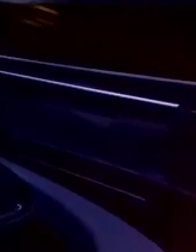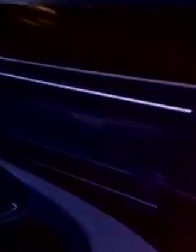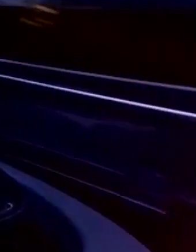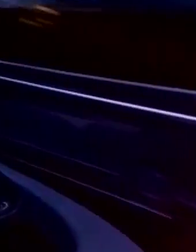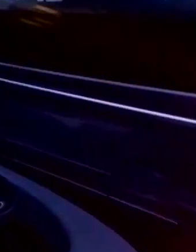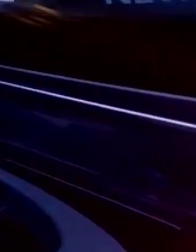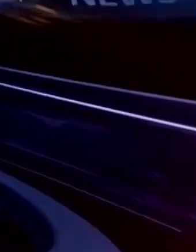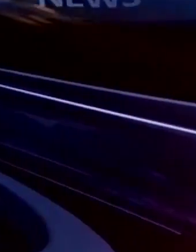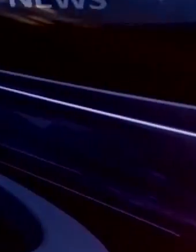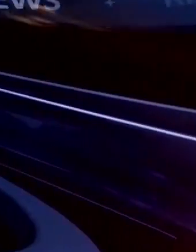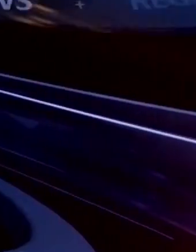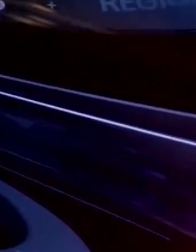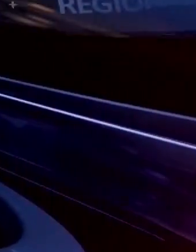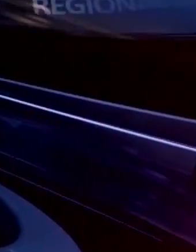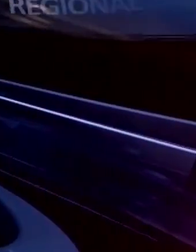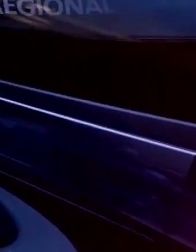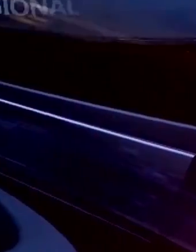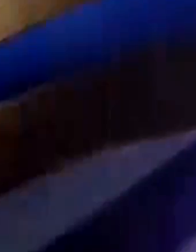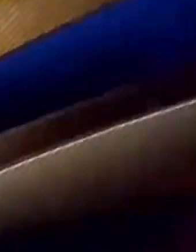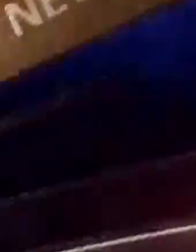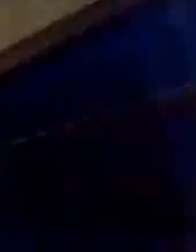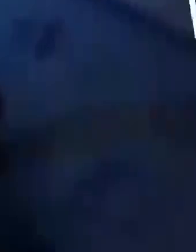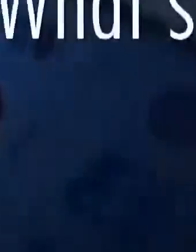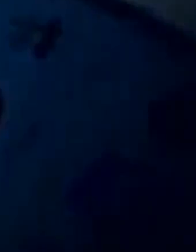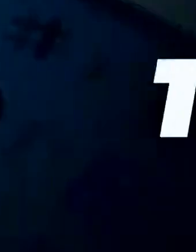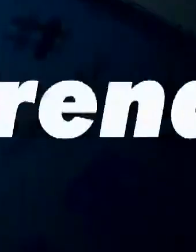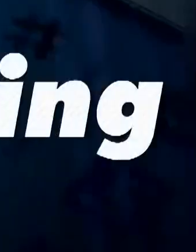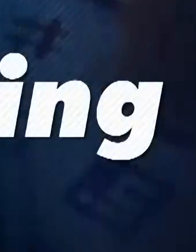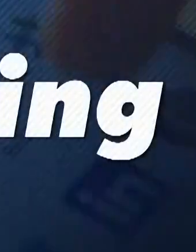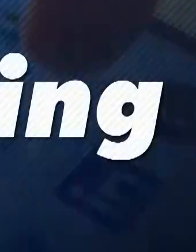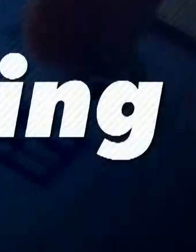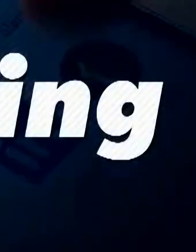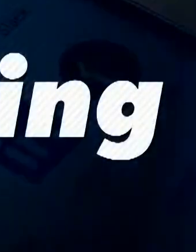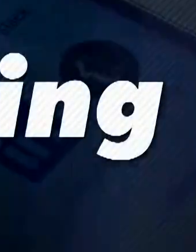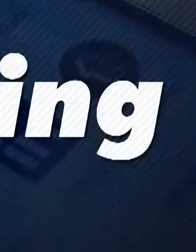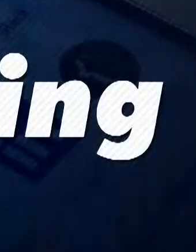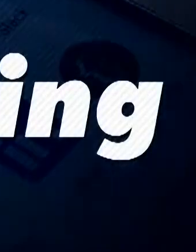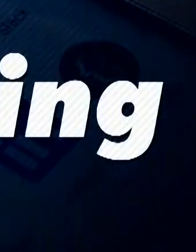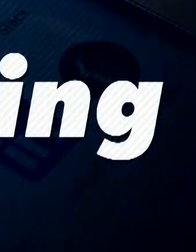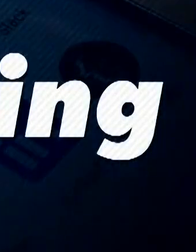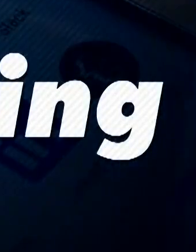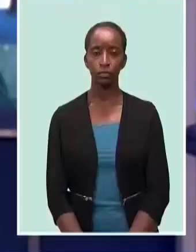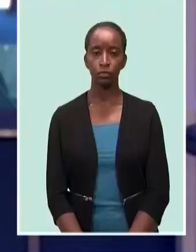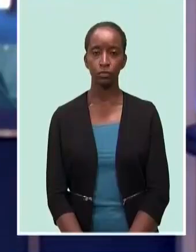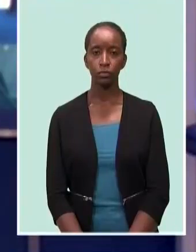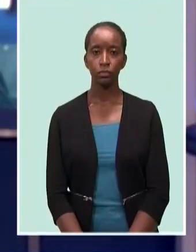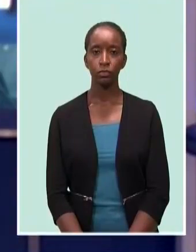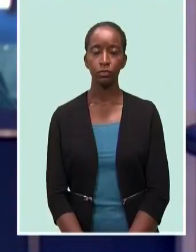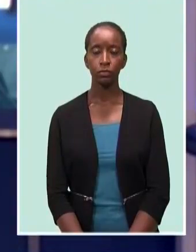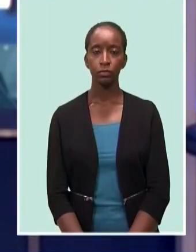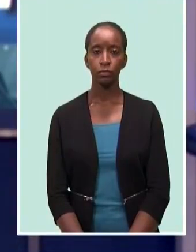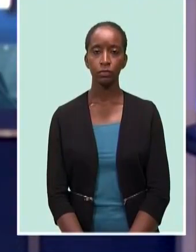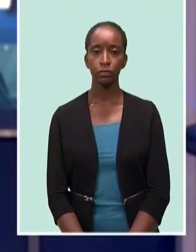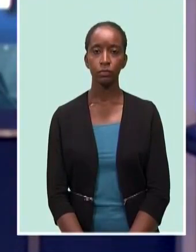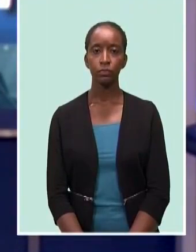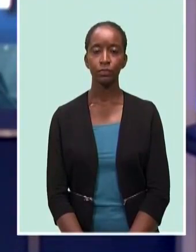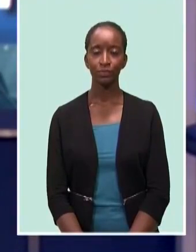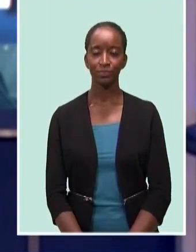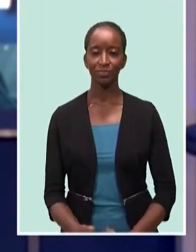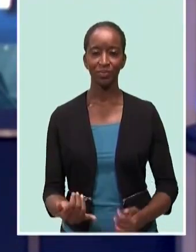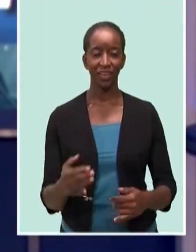Centre. Lawmen say the 2 individuals are assisting with their investigations and will bring you more information as it comes to hand.